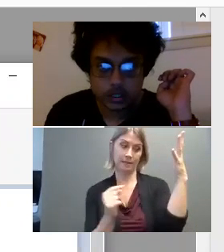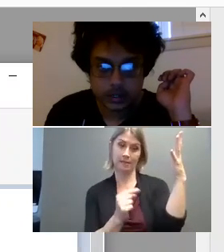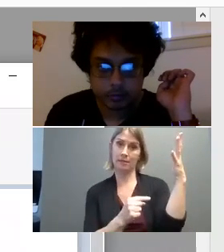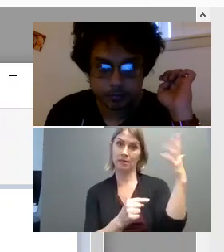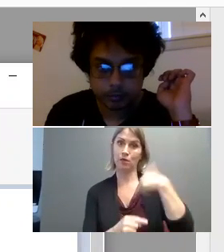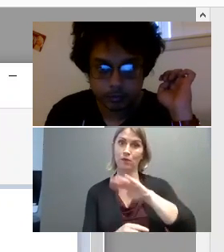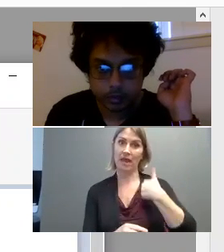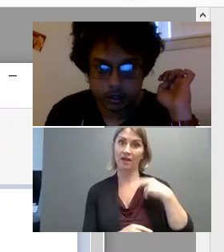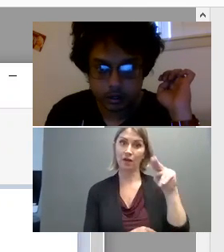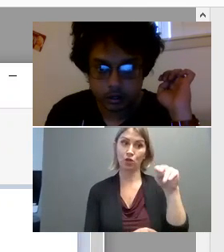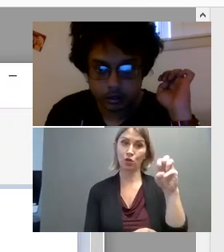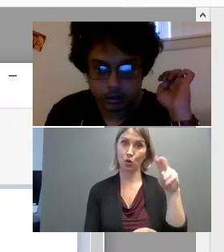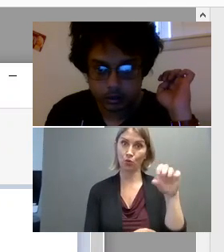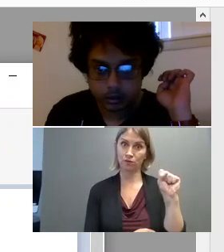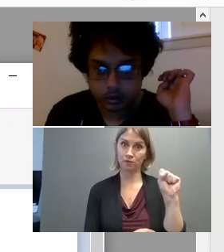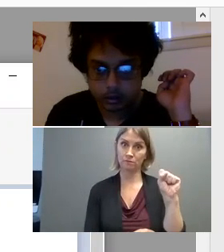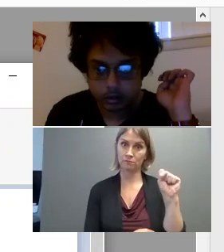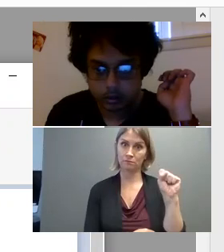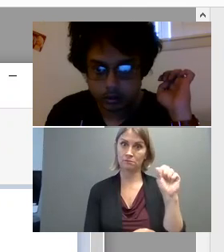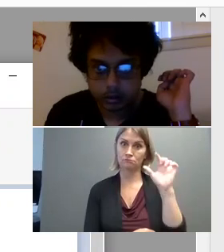have nodes,